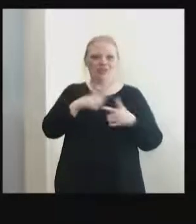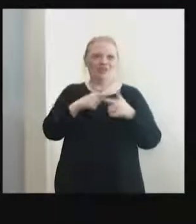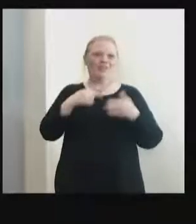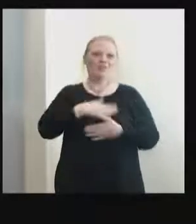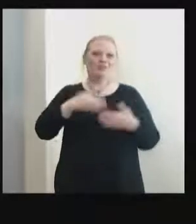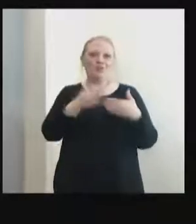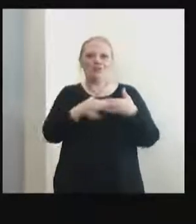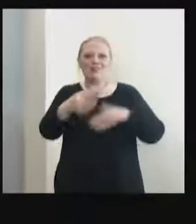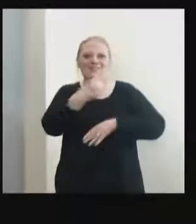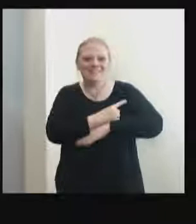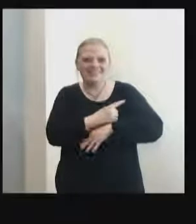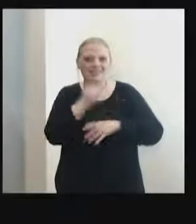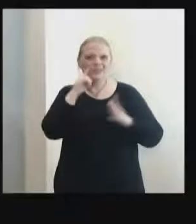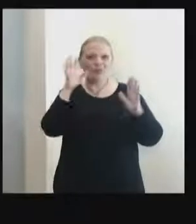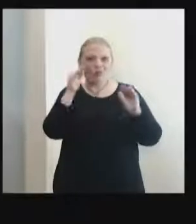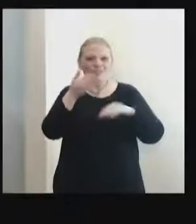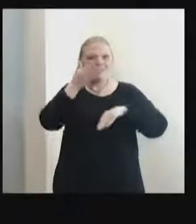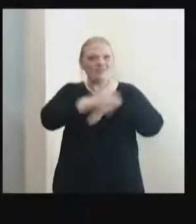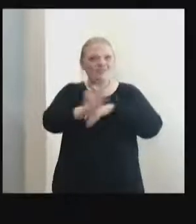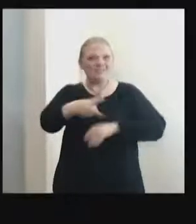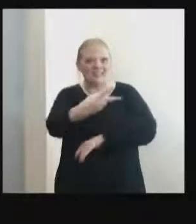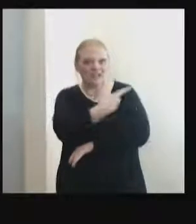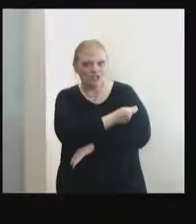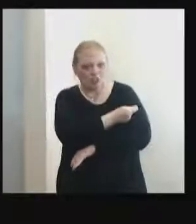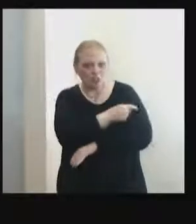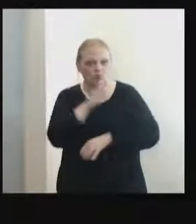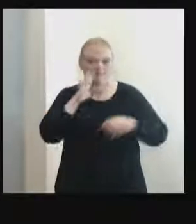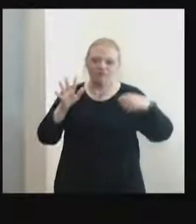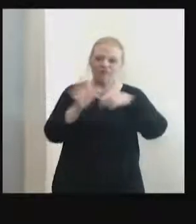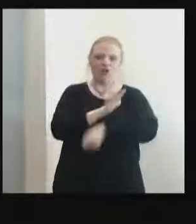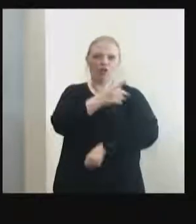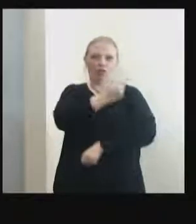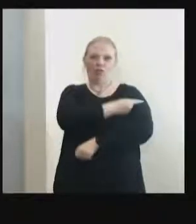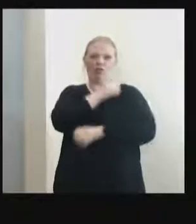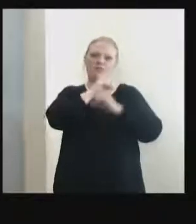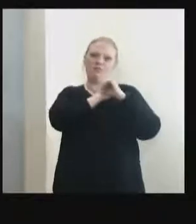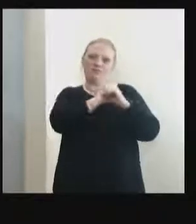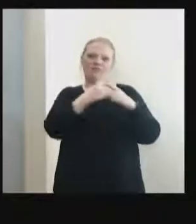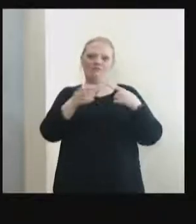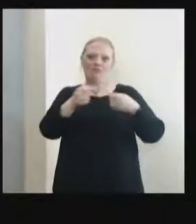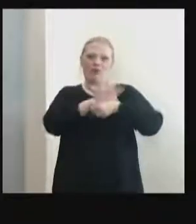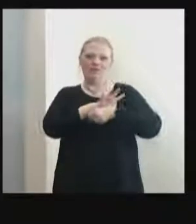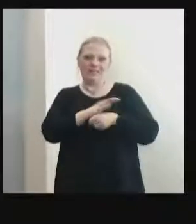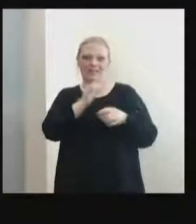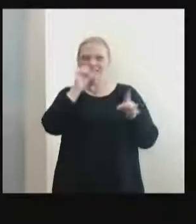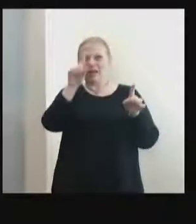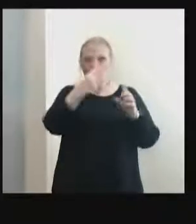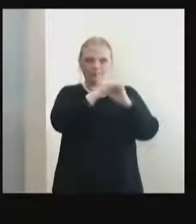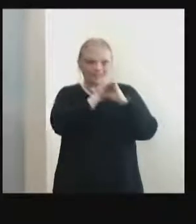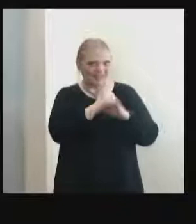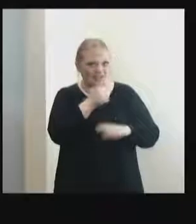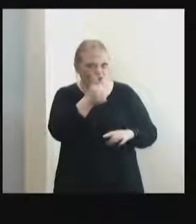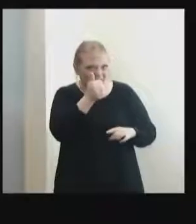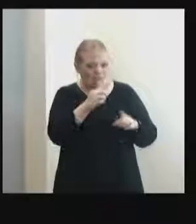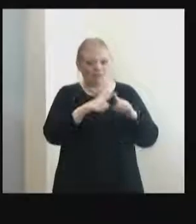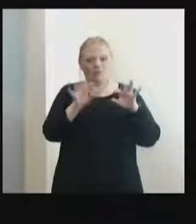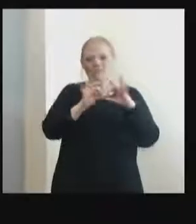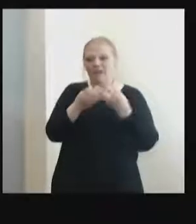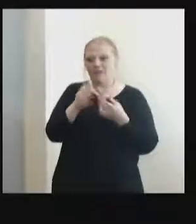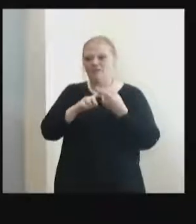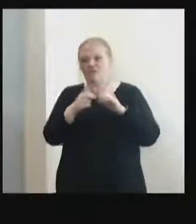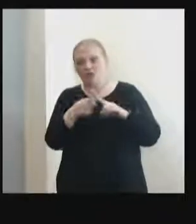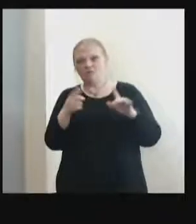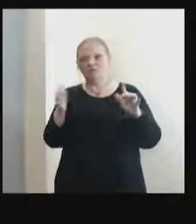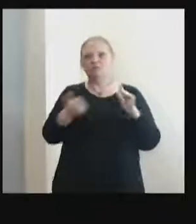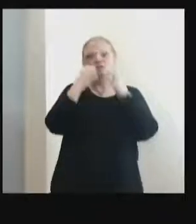And hopefully, after you get your second dose, you will be fully vaccinated and protected from COVID-19, not only protecting yourself, but your family, your friends, your